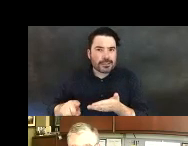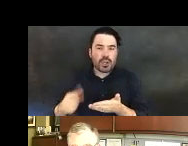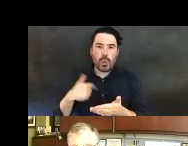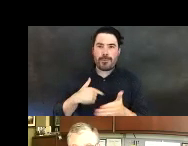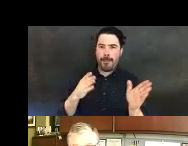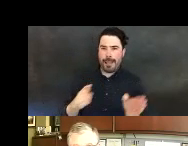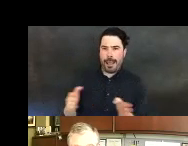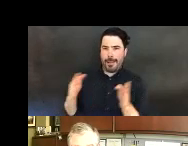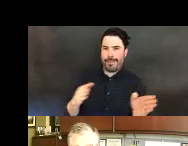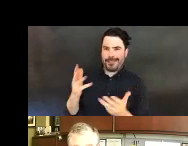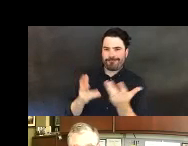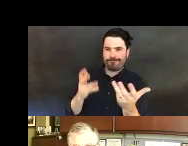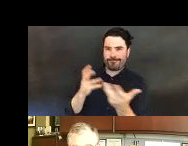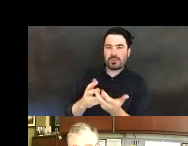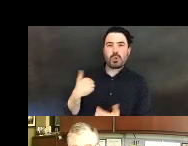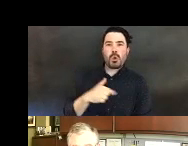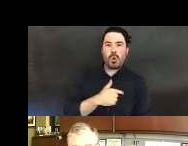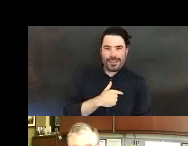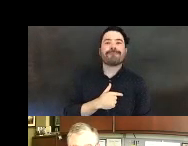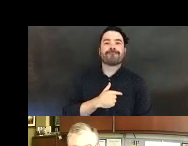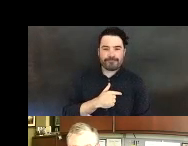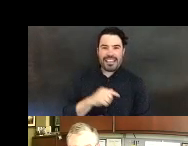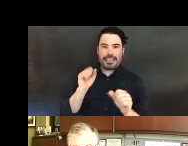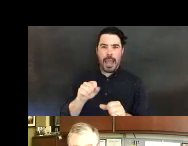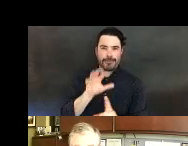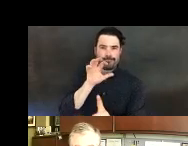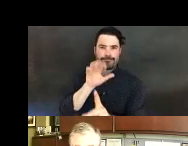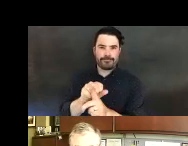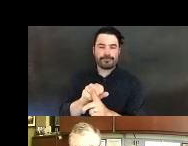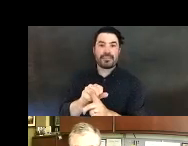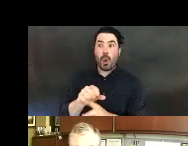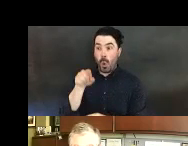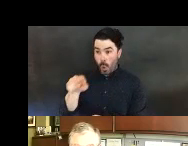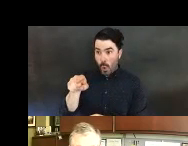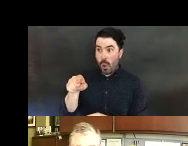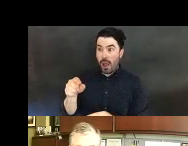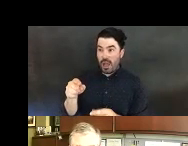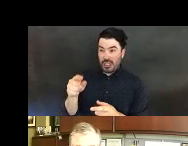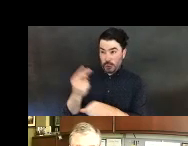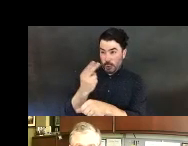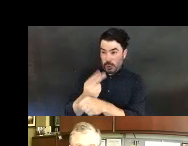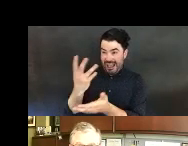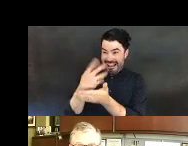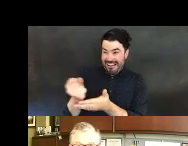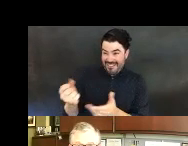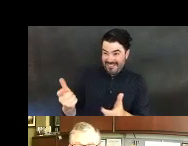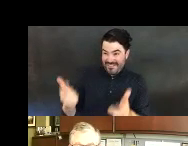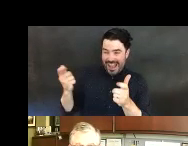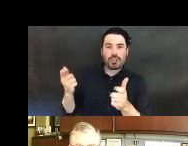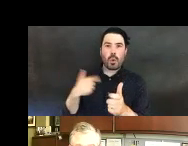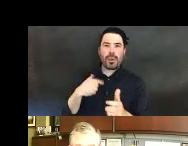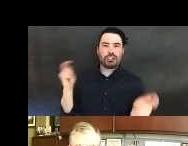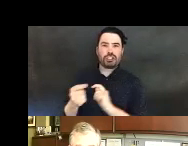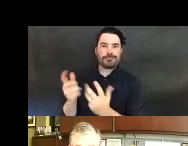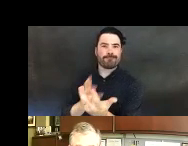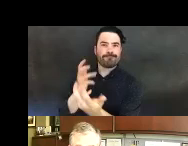able to anticipate when that burn rate is rising and should we need to make different changes around our PPE. If we go